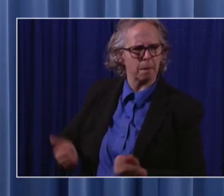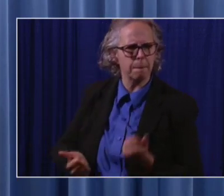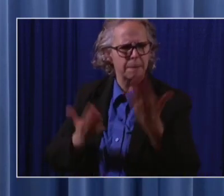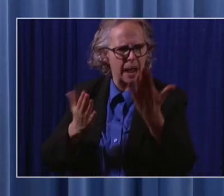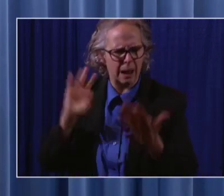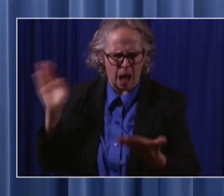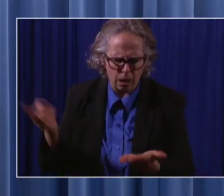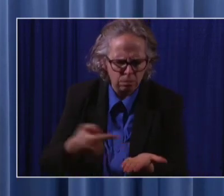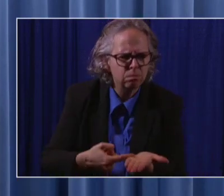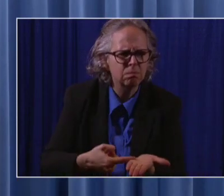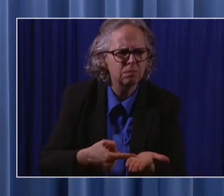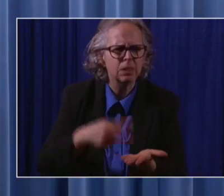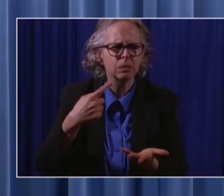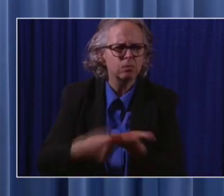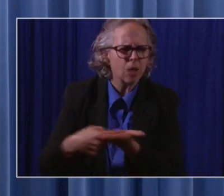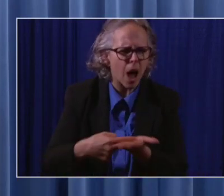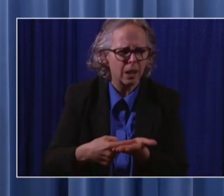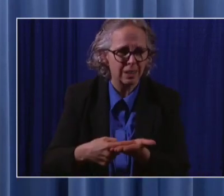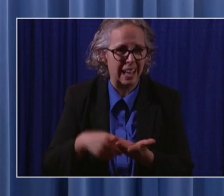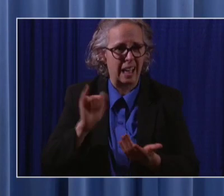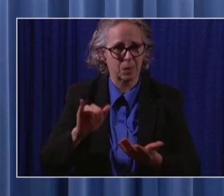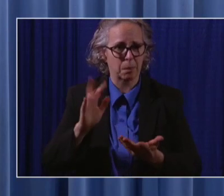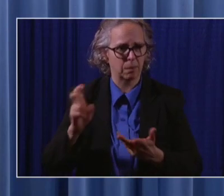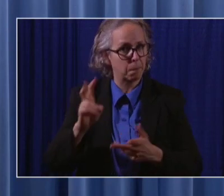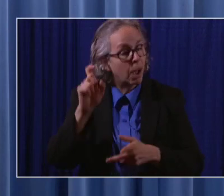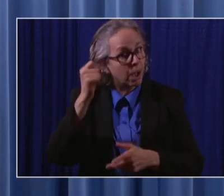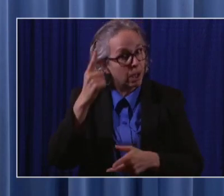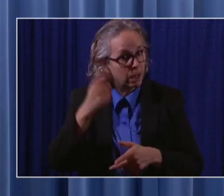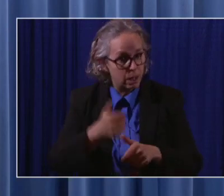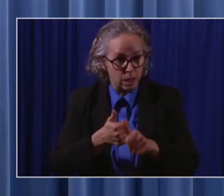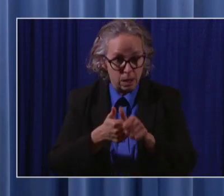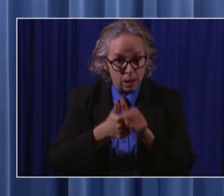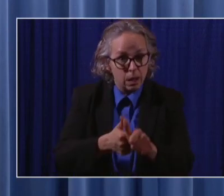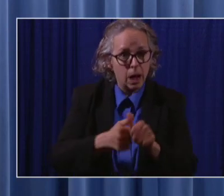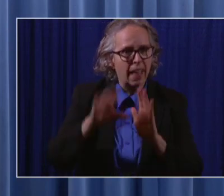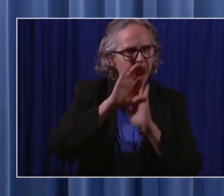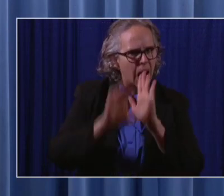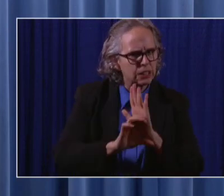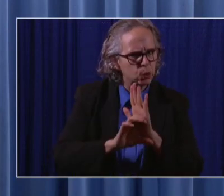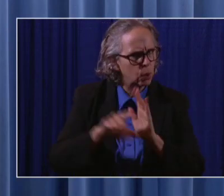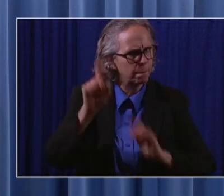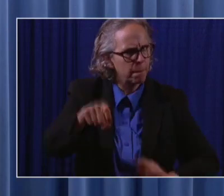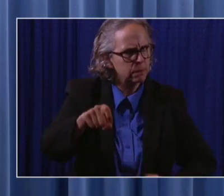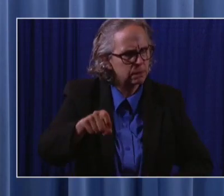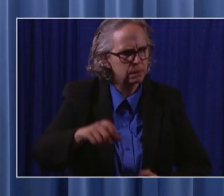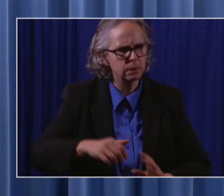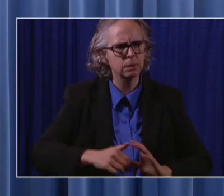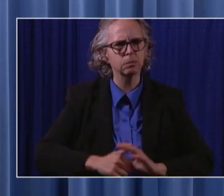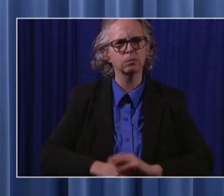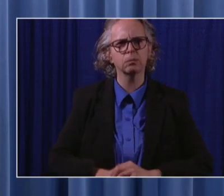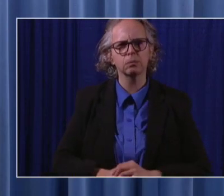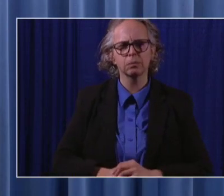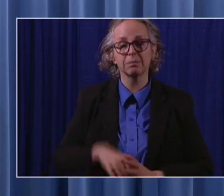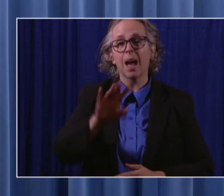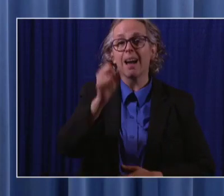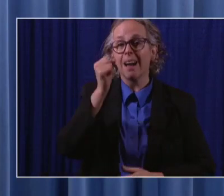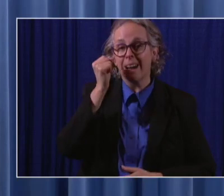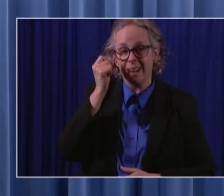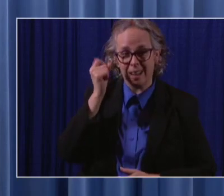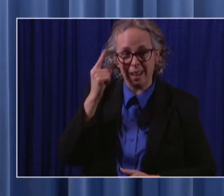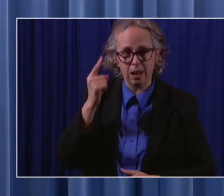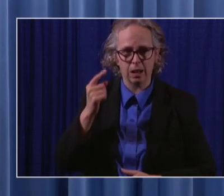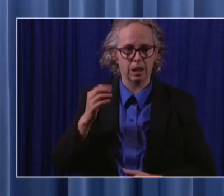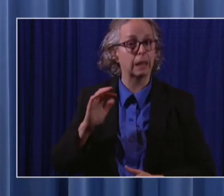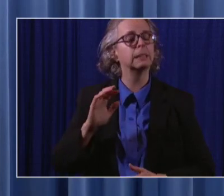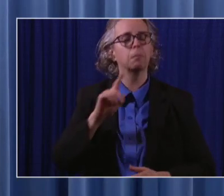do. We don't want to pass a bill that's unconstitutional, gets thrown out. But these are two high priority